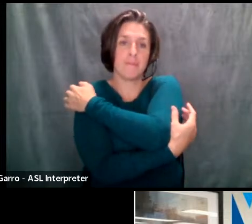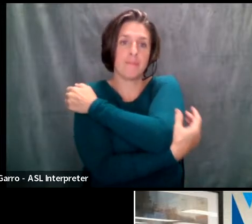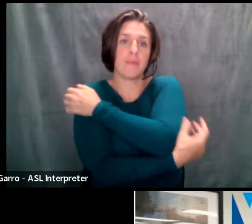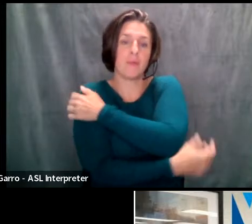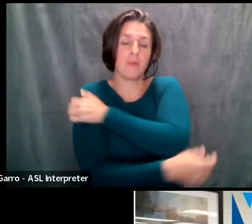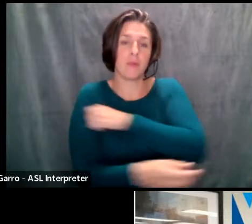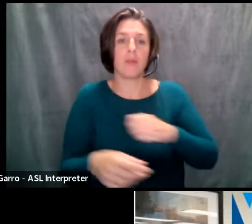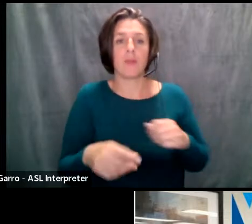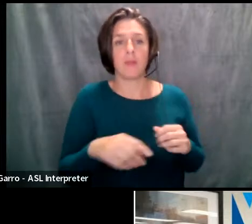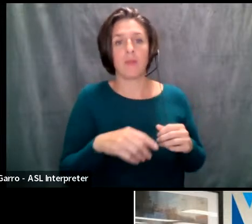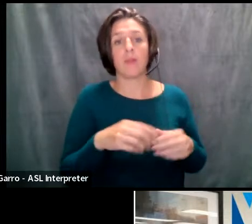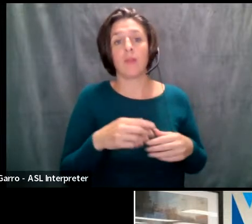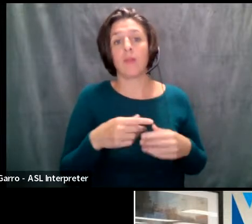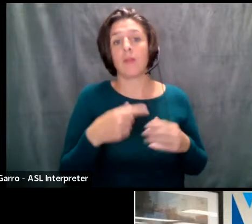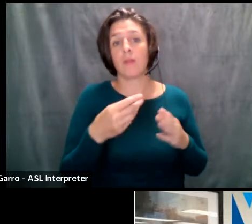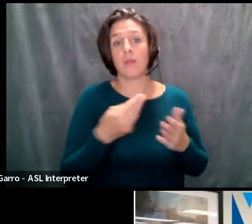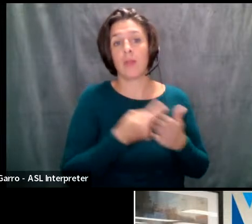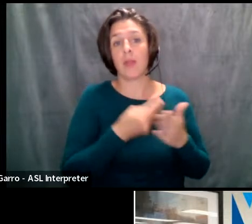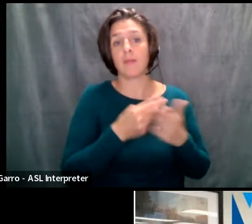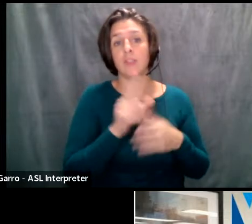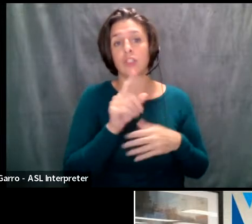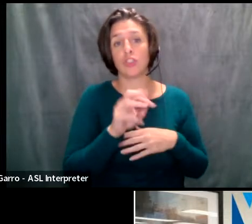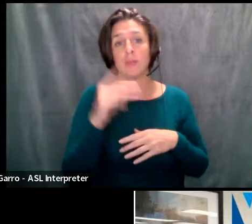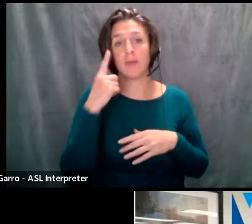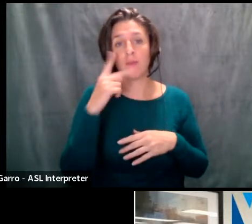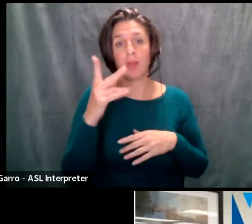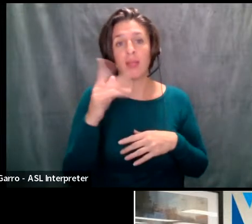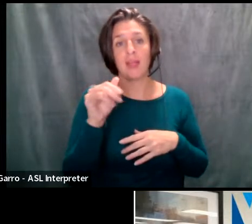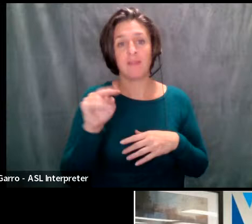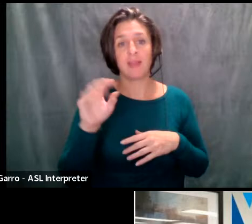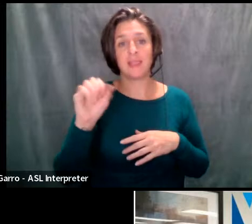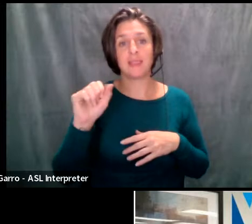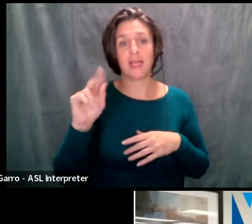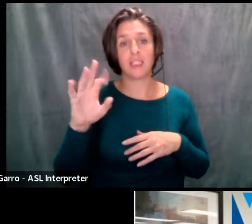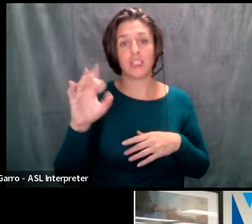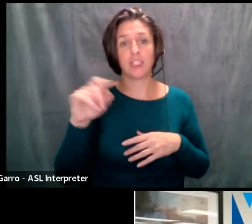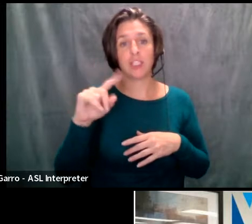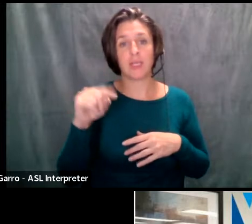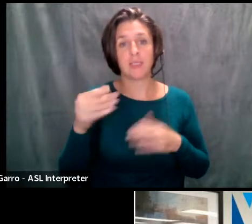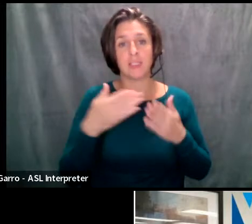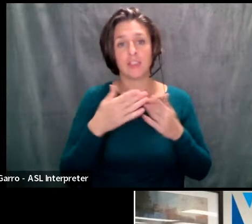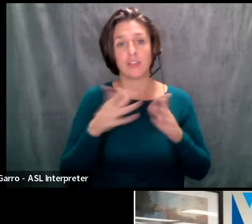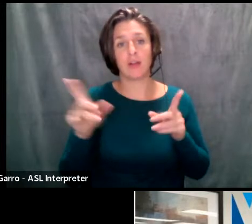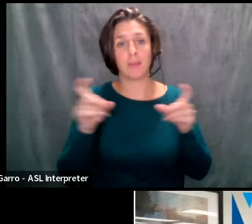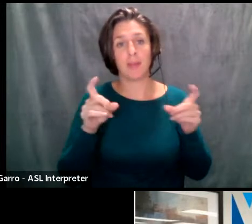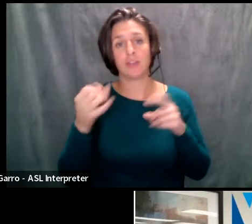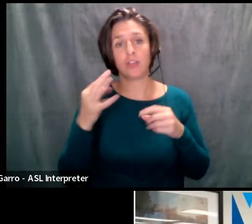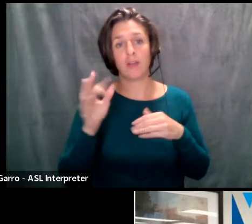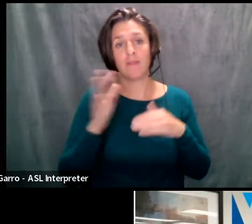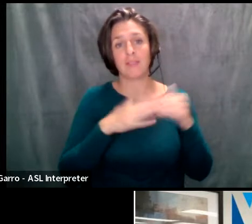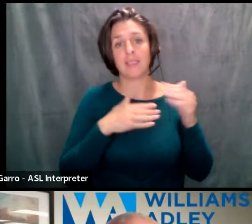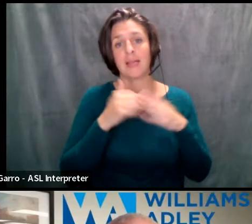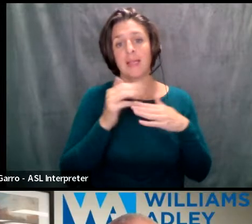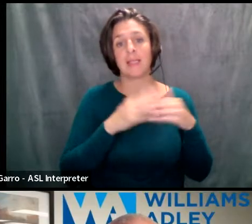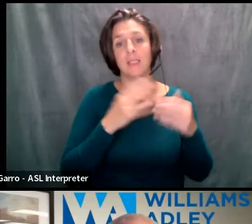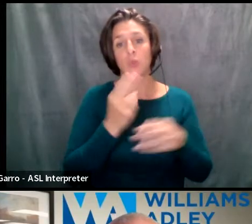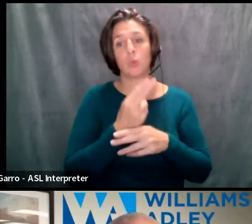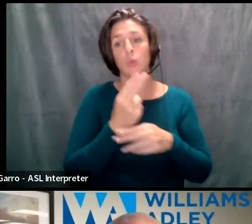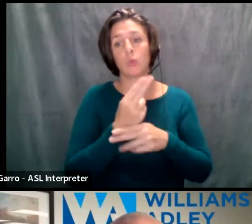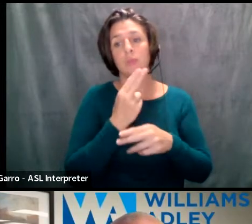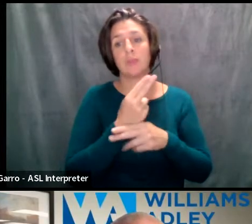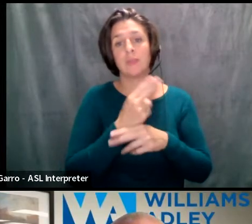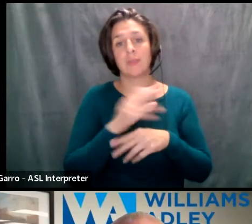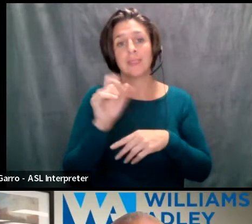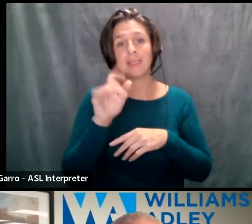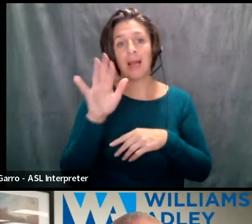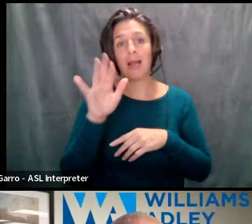are the compensation terms for Kevin Sanchez, General Manager of Facility Use.